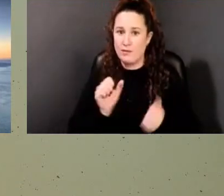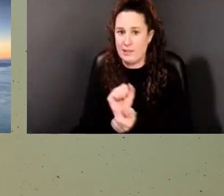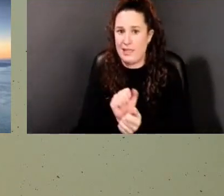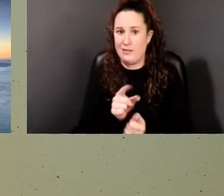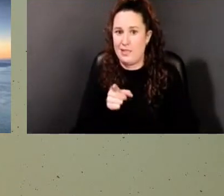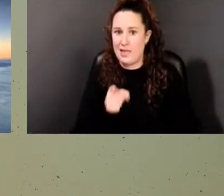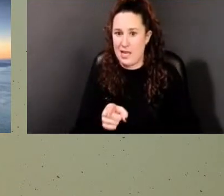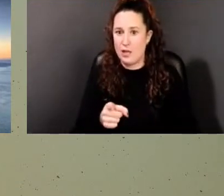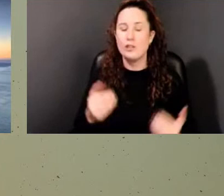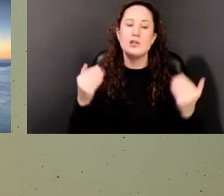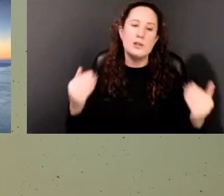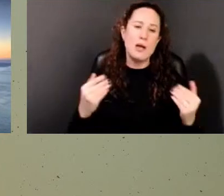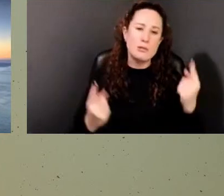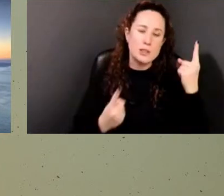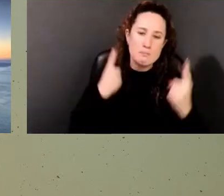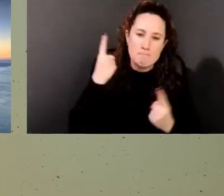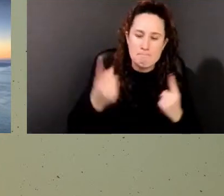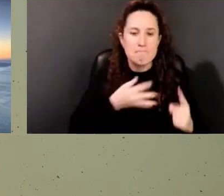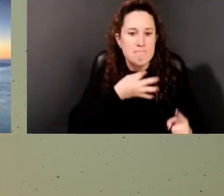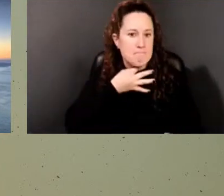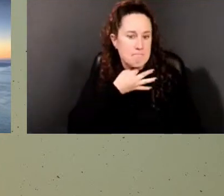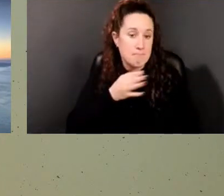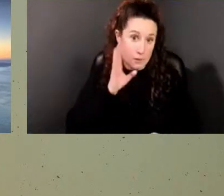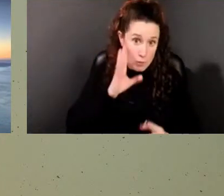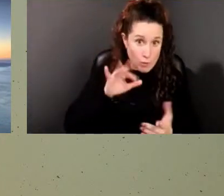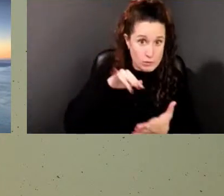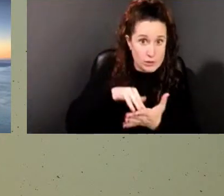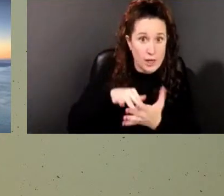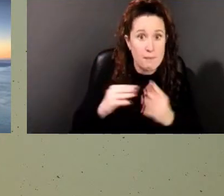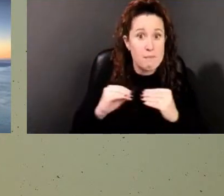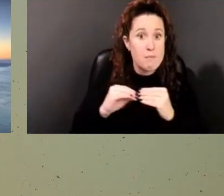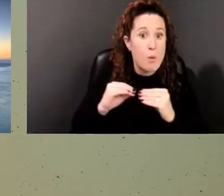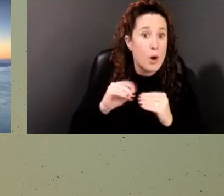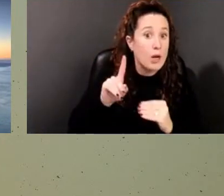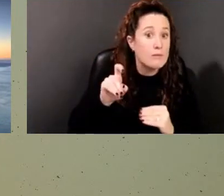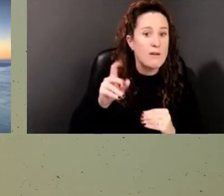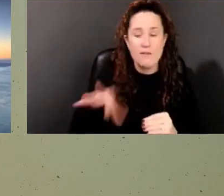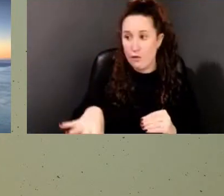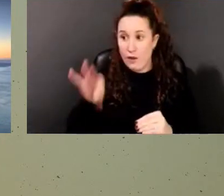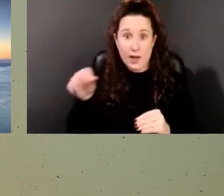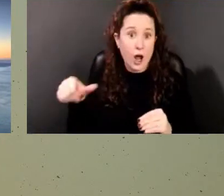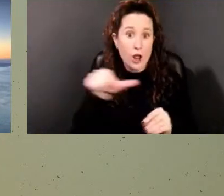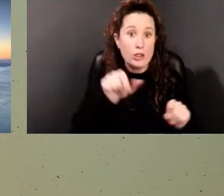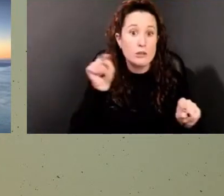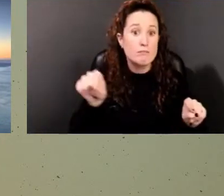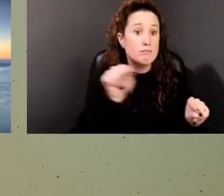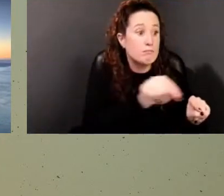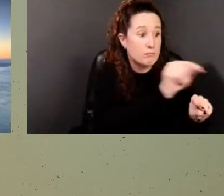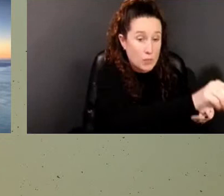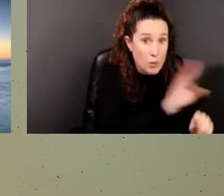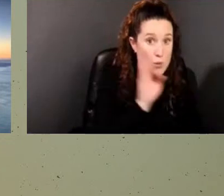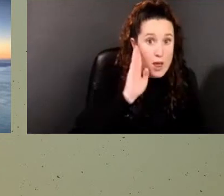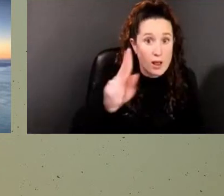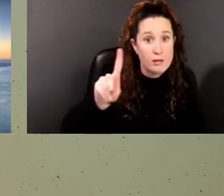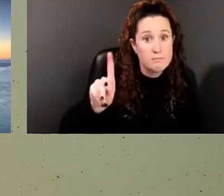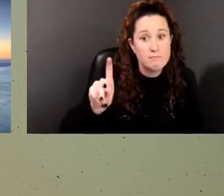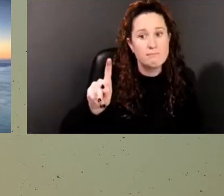do some more studying to find out where others are? And I just think